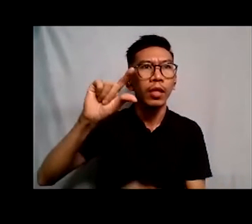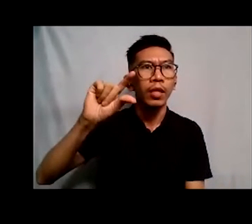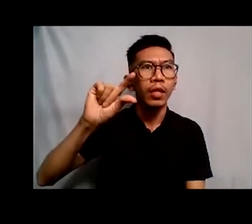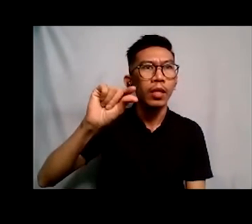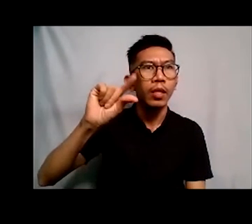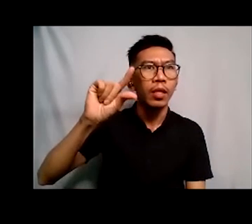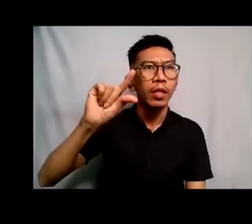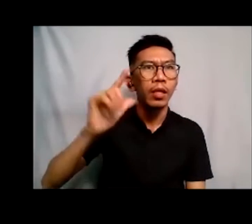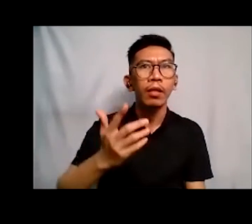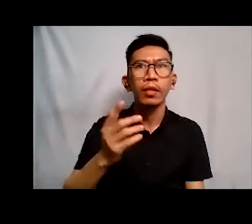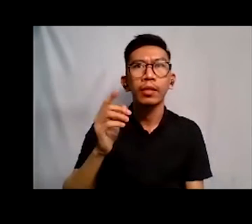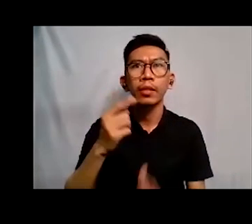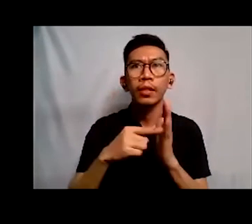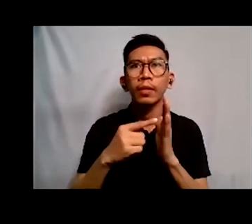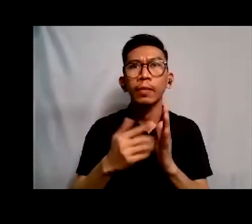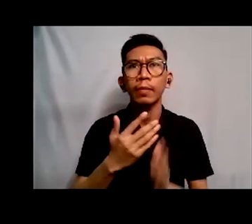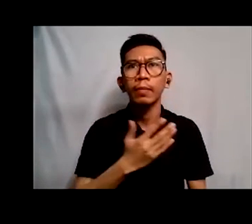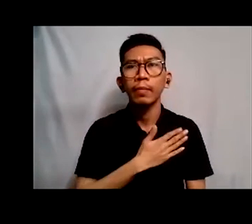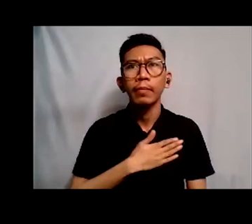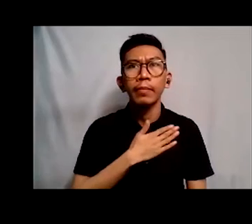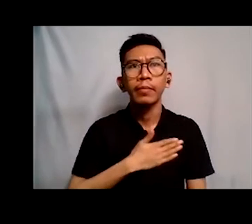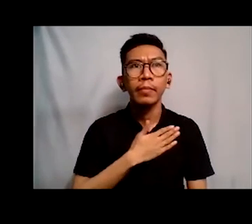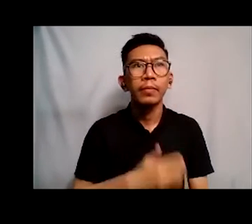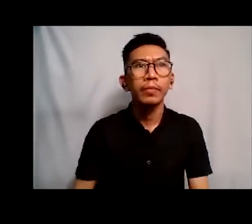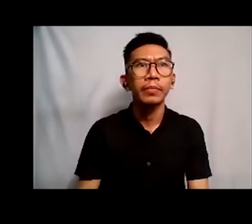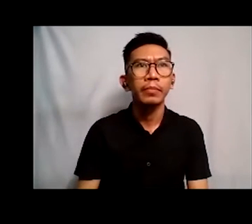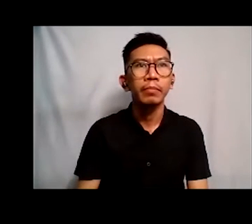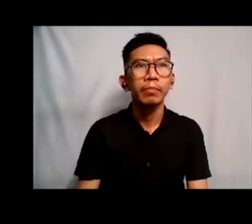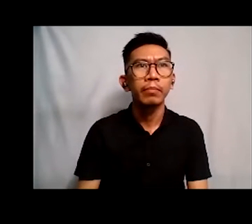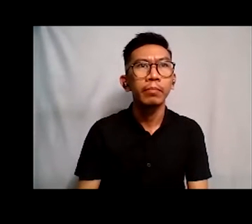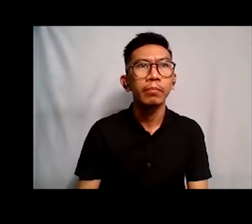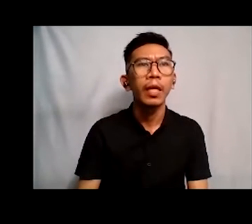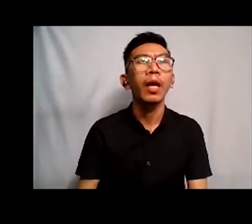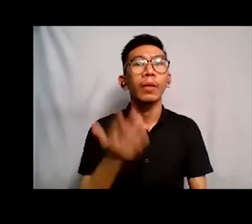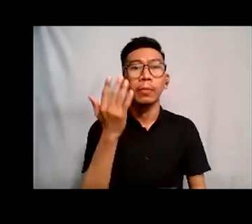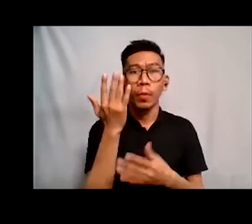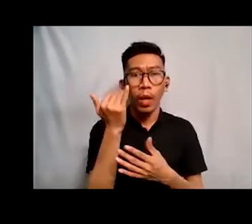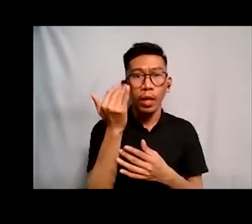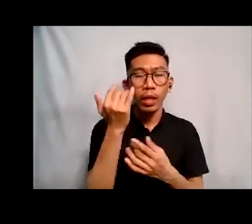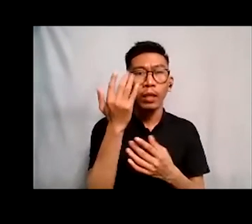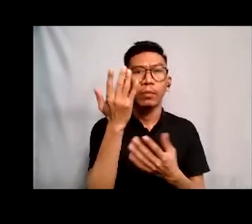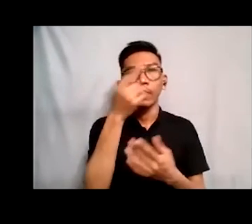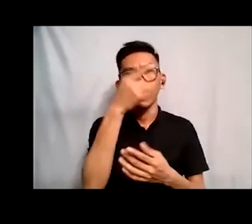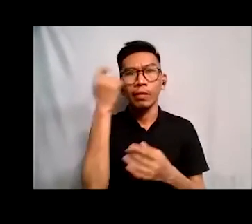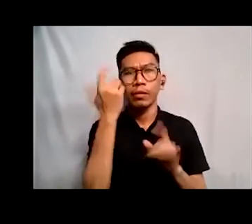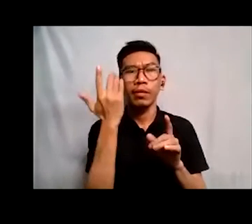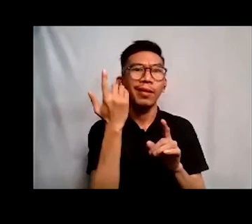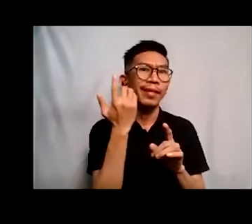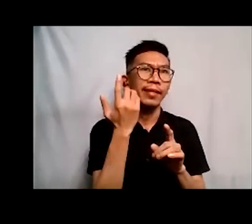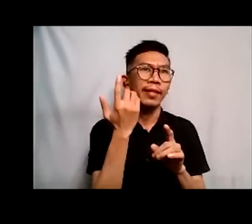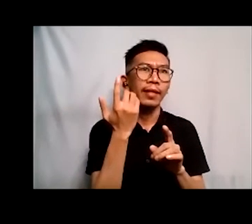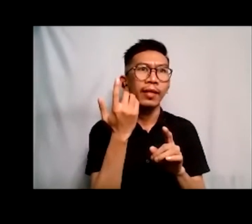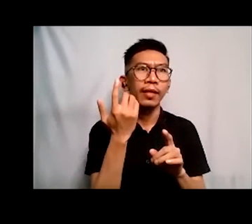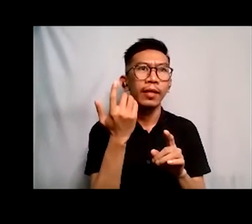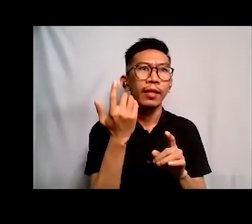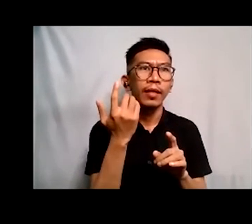Because in the thing that Jasmine put up, it was only Ah, 11 right, font. right. Jasmine's Right. just explaining to me. Okay,